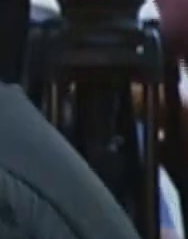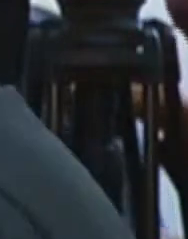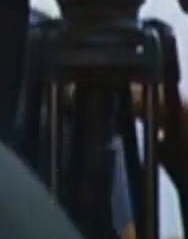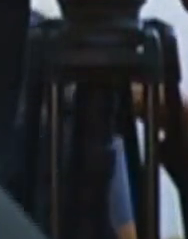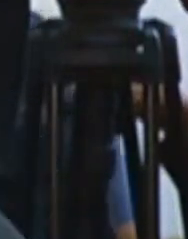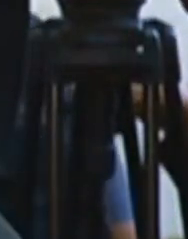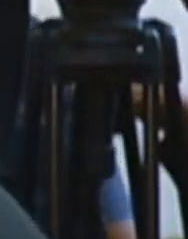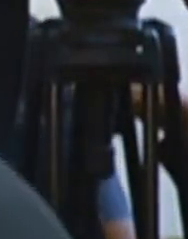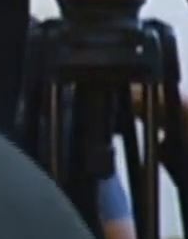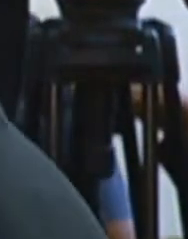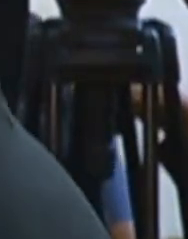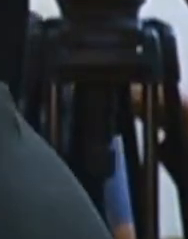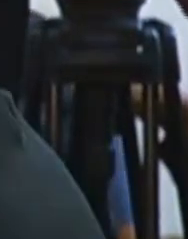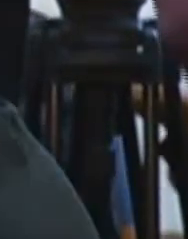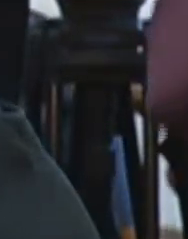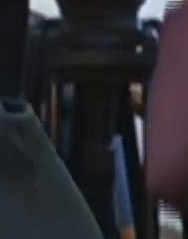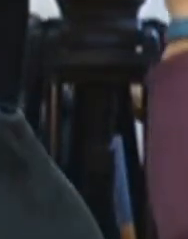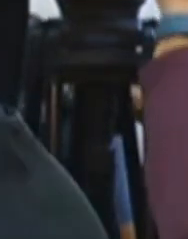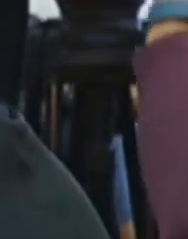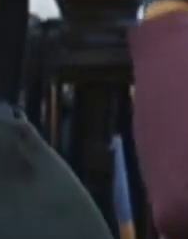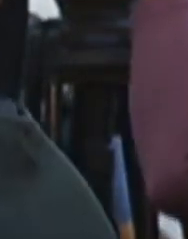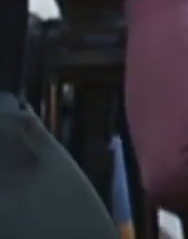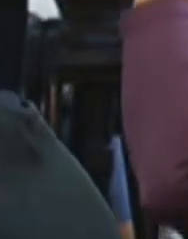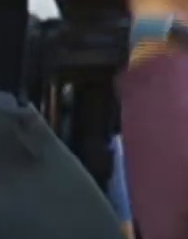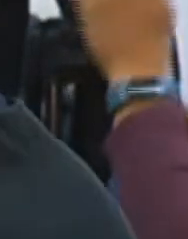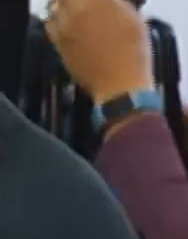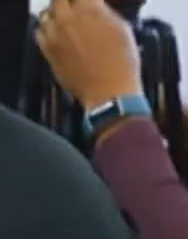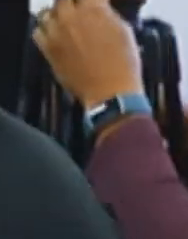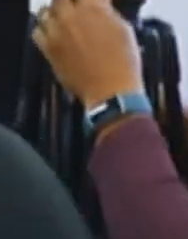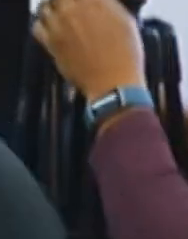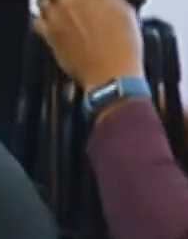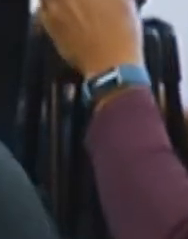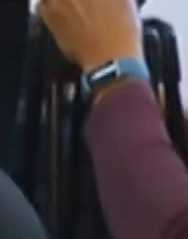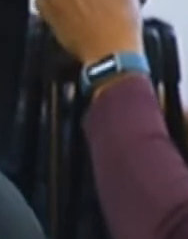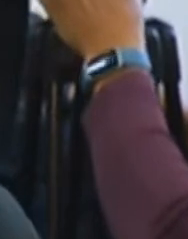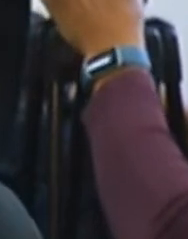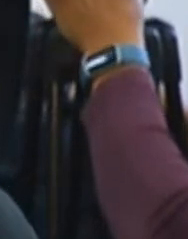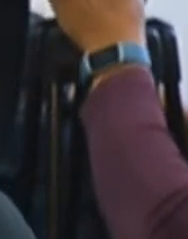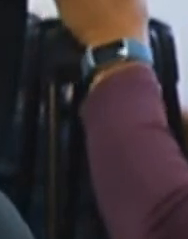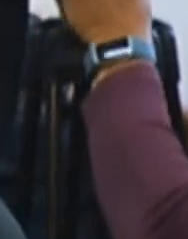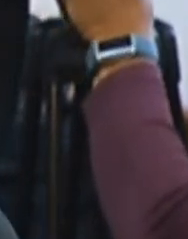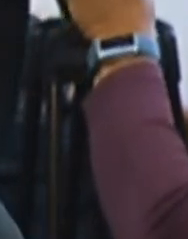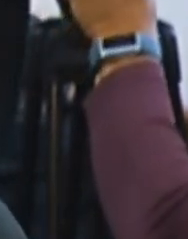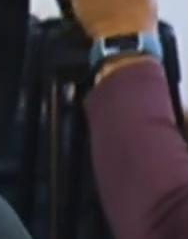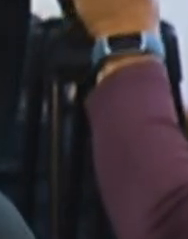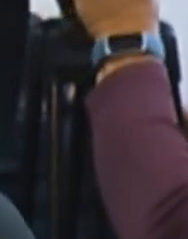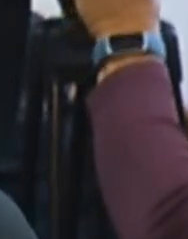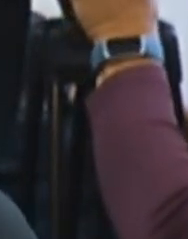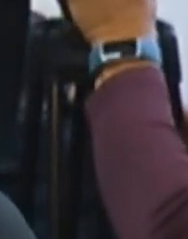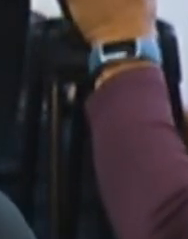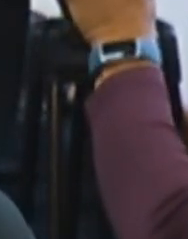As the court pleases, my apologies, Your Worship. Your Worship, indeed, this is an issue which